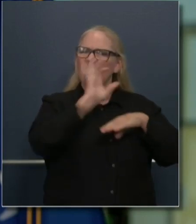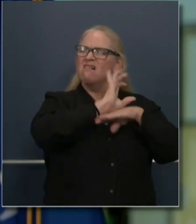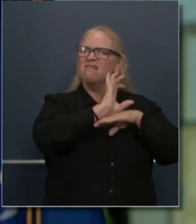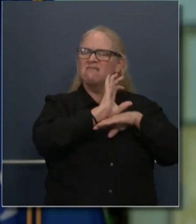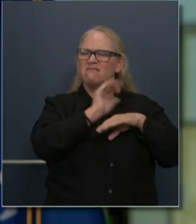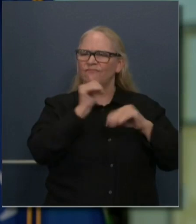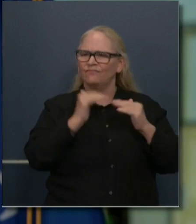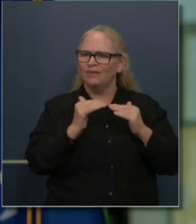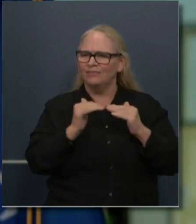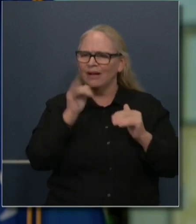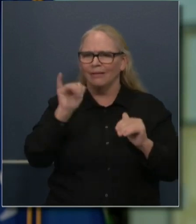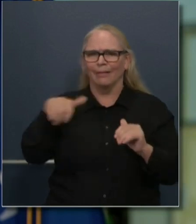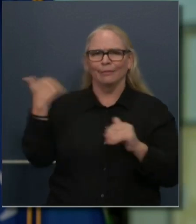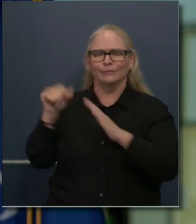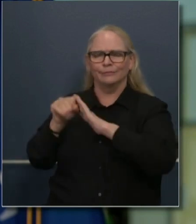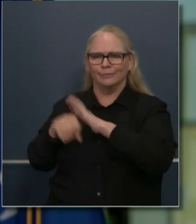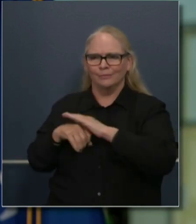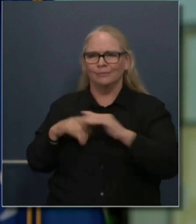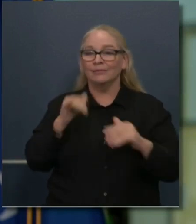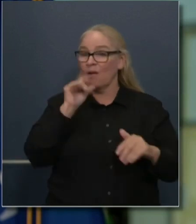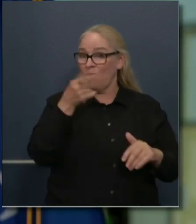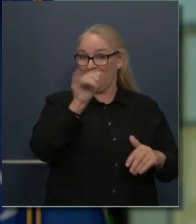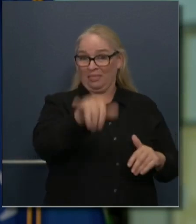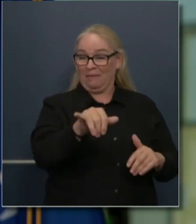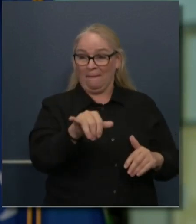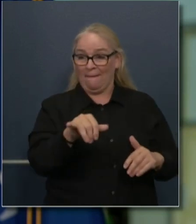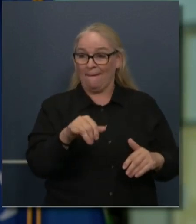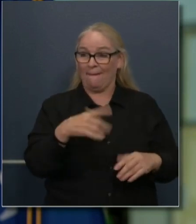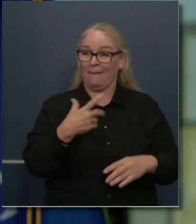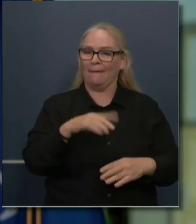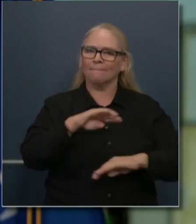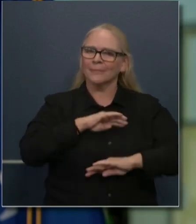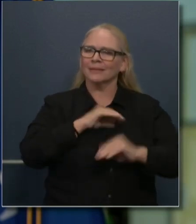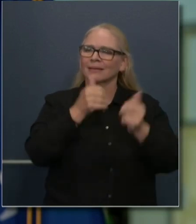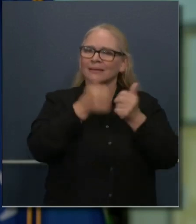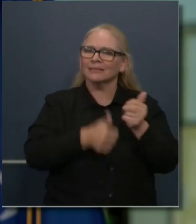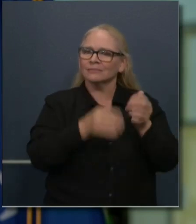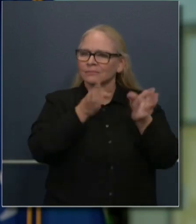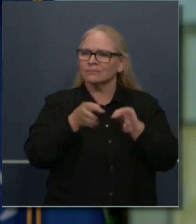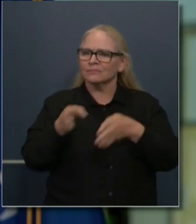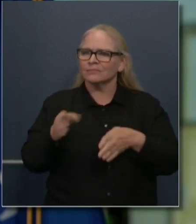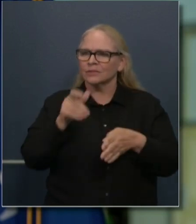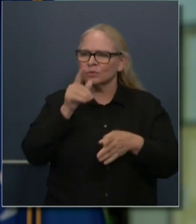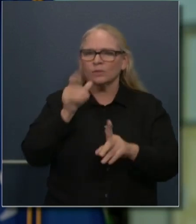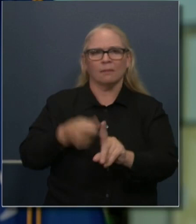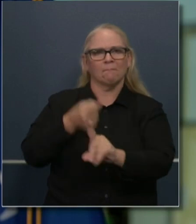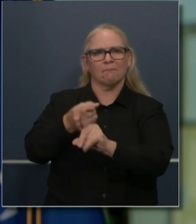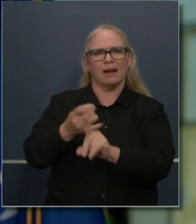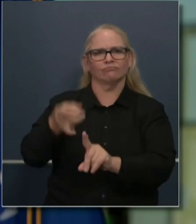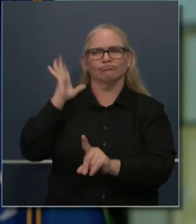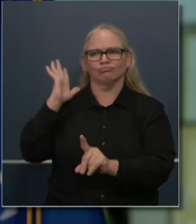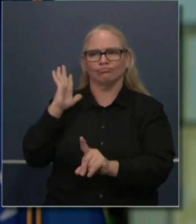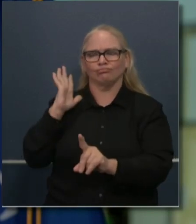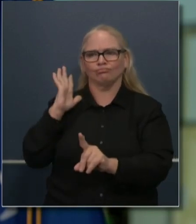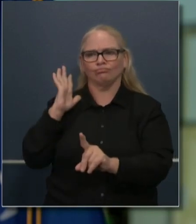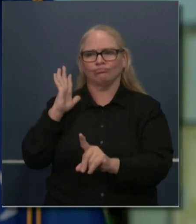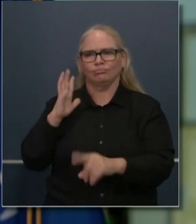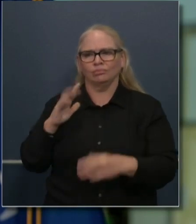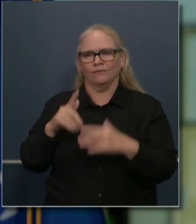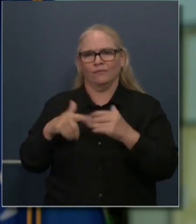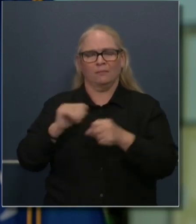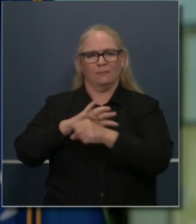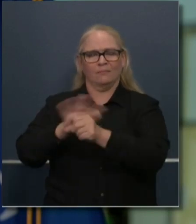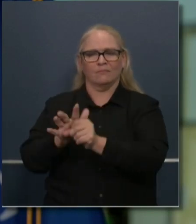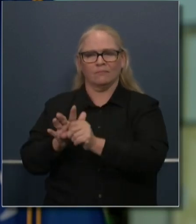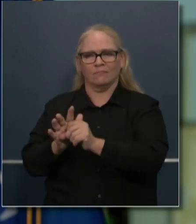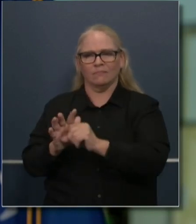in terms of meeting the needs of individuals ravaged by the economic consequences of this virus.